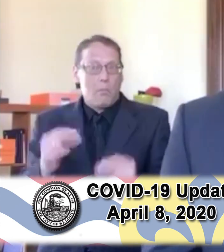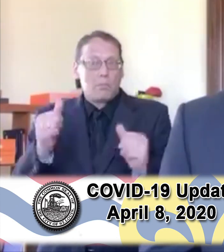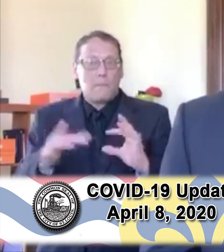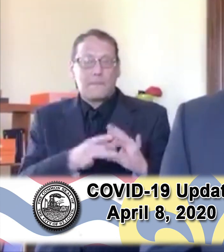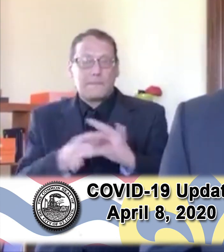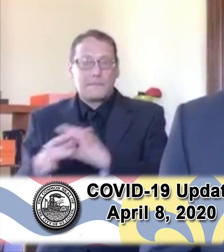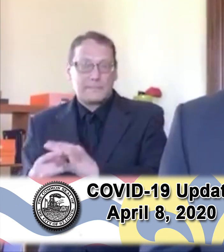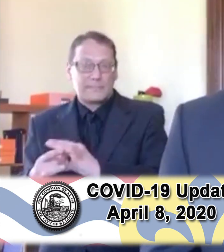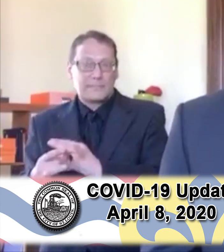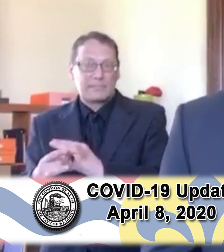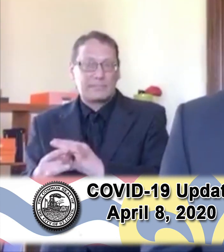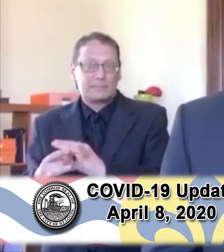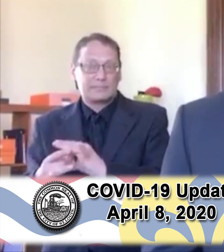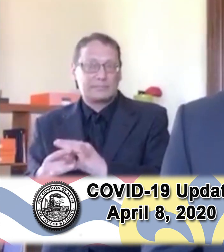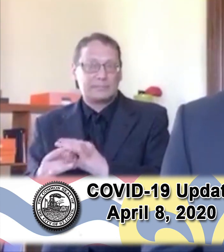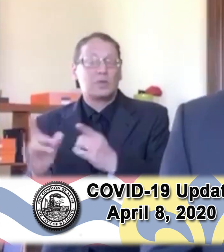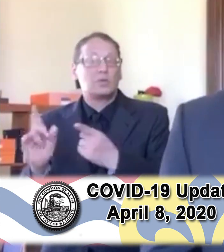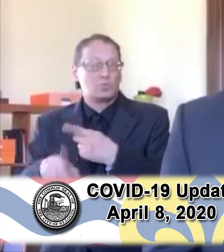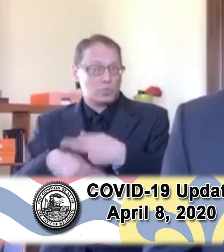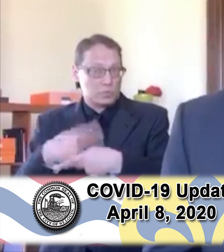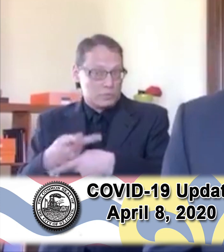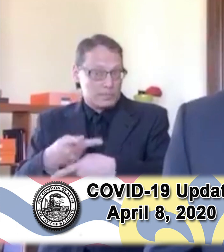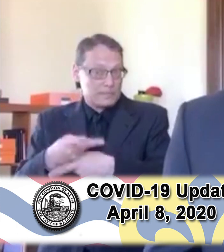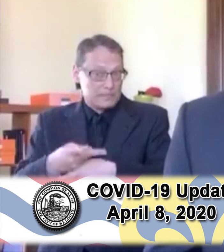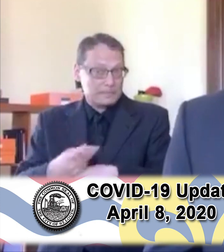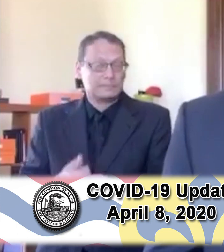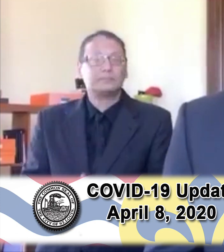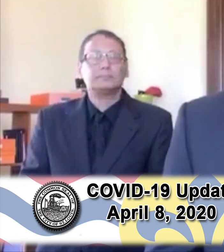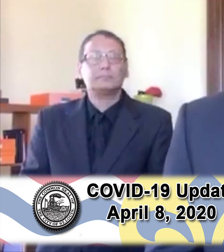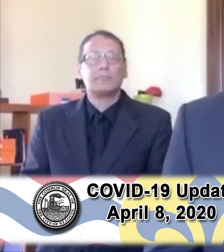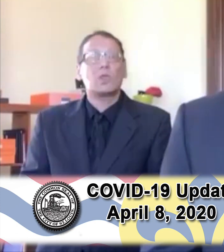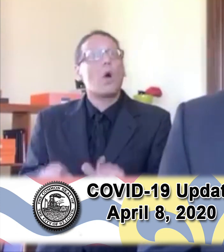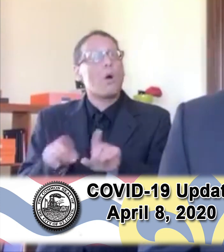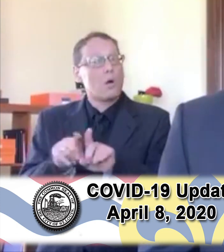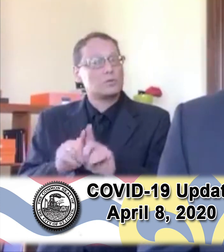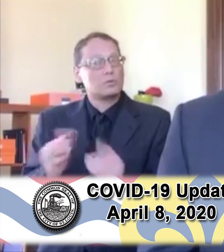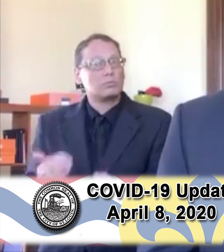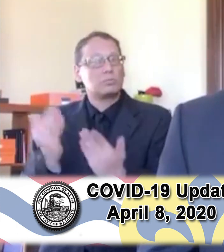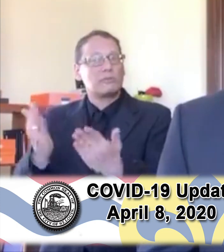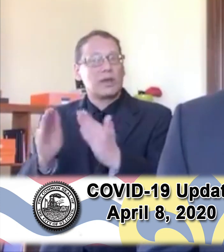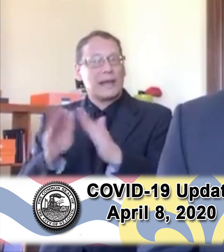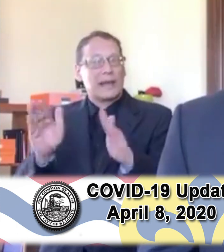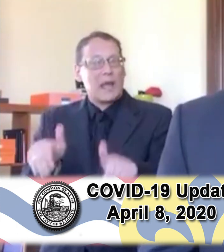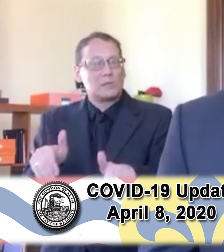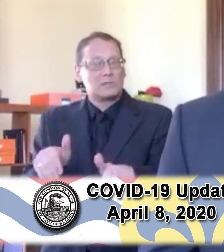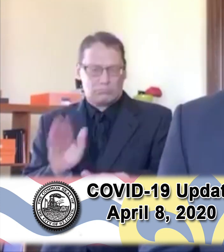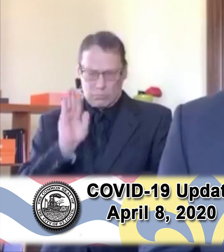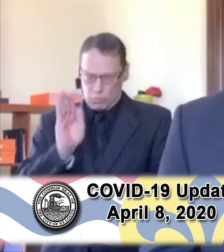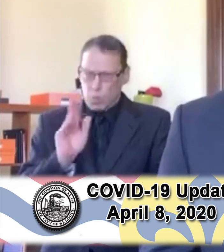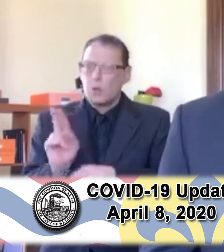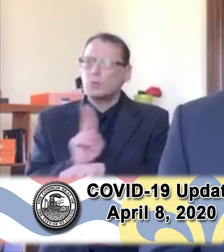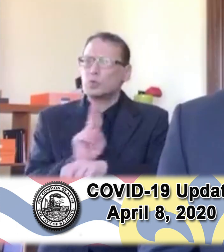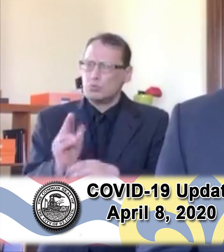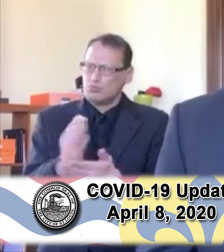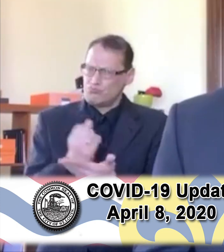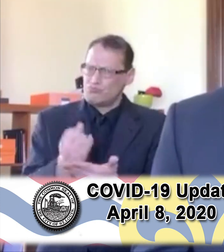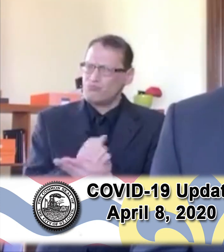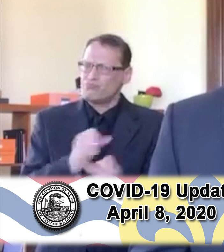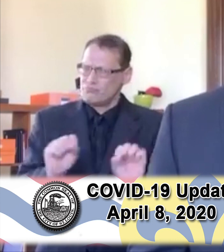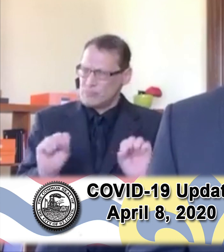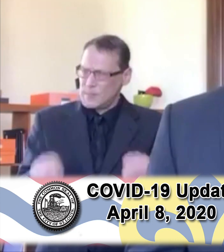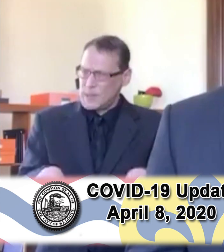link unhoused individuals to care and to housing. And so we'll be utilizing that as best we can to